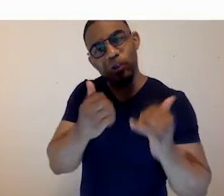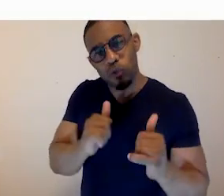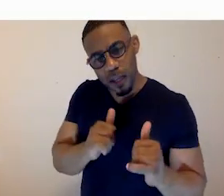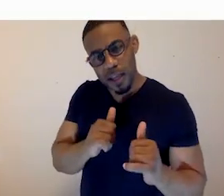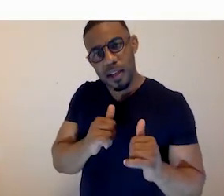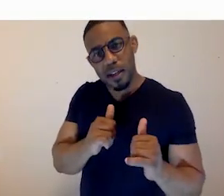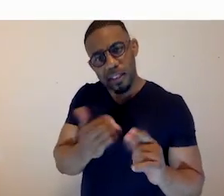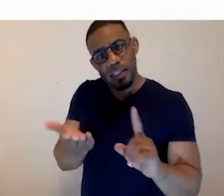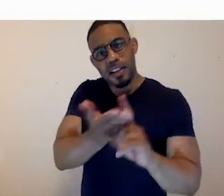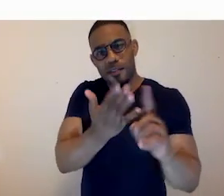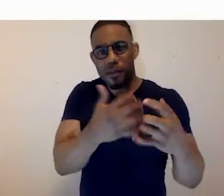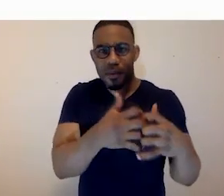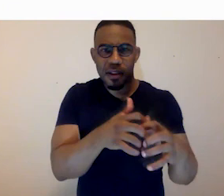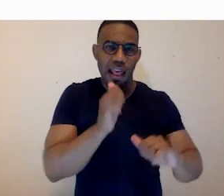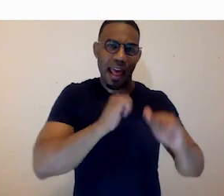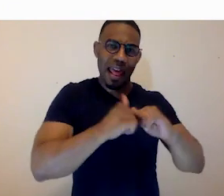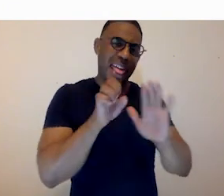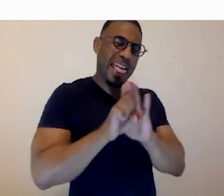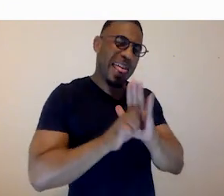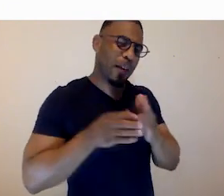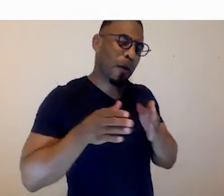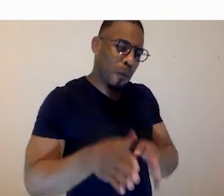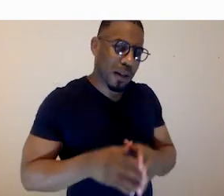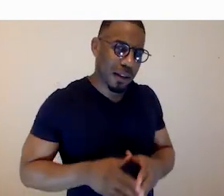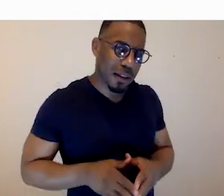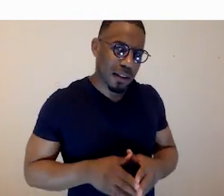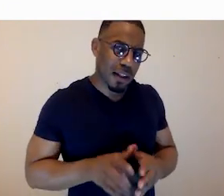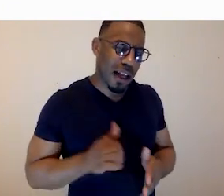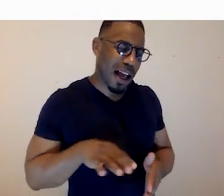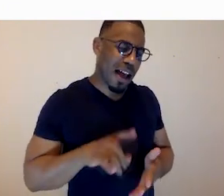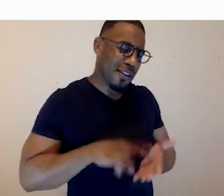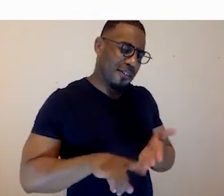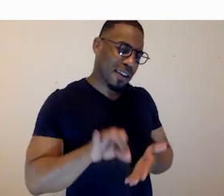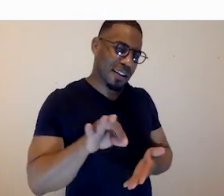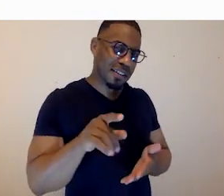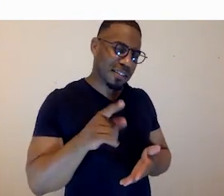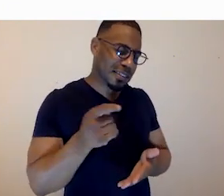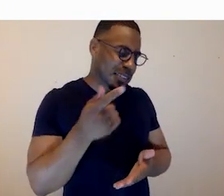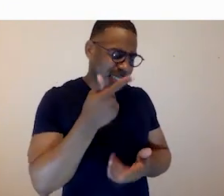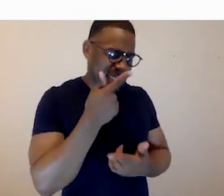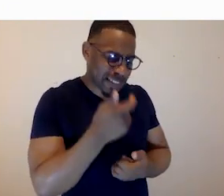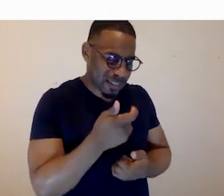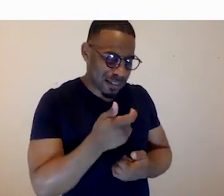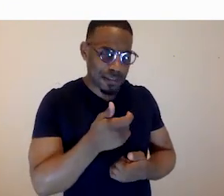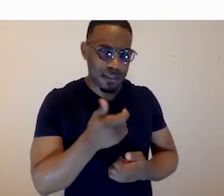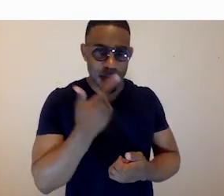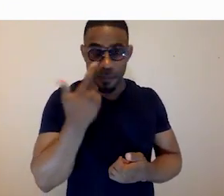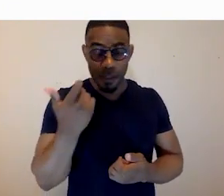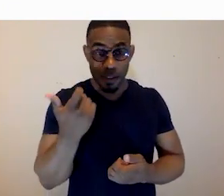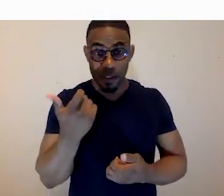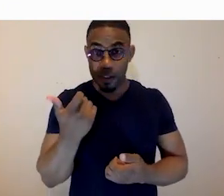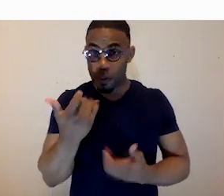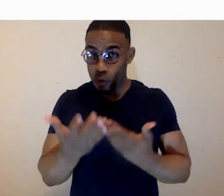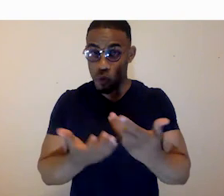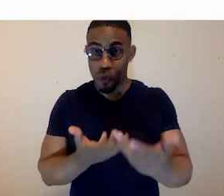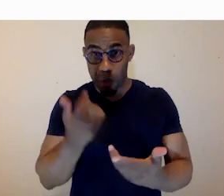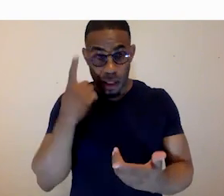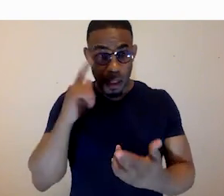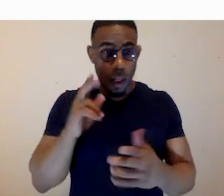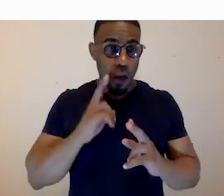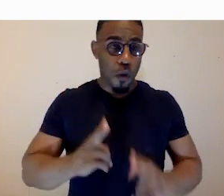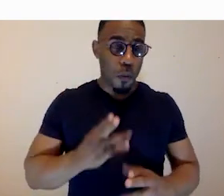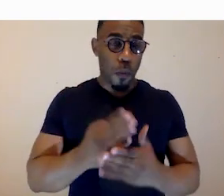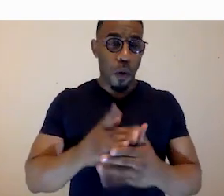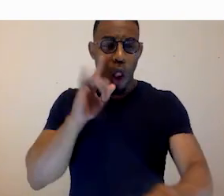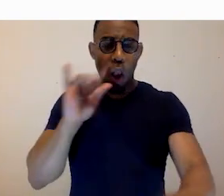convince machines to act in an ethical way. And I find this particularly interesting because we can't agree with what human ethics should look